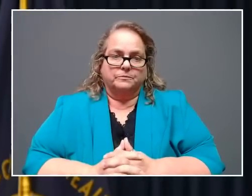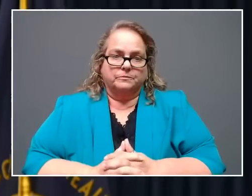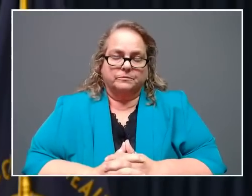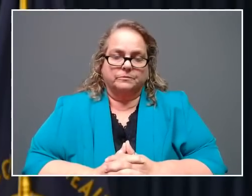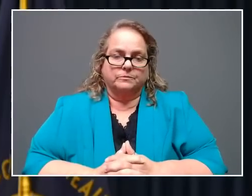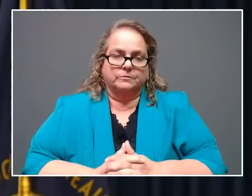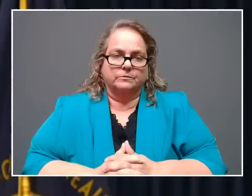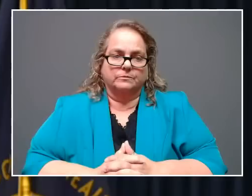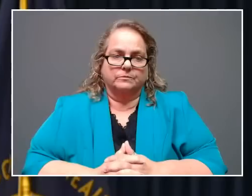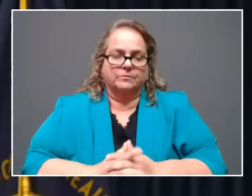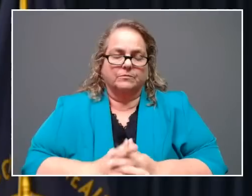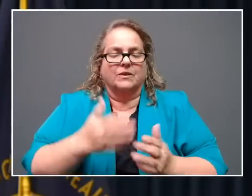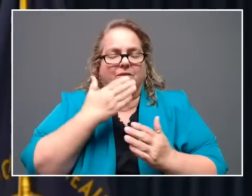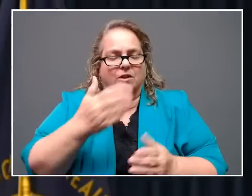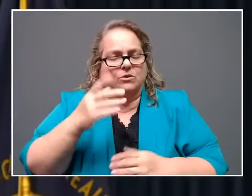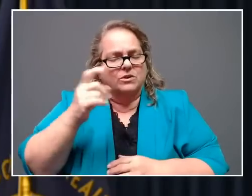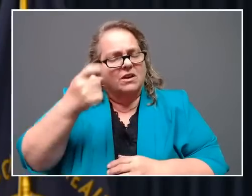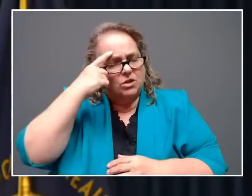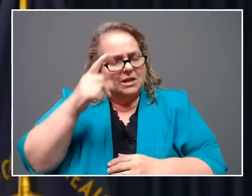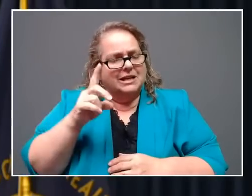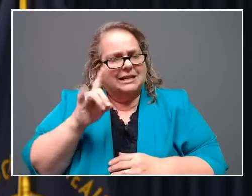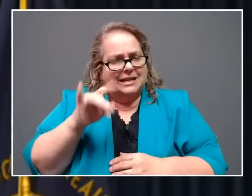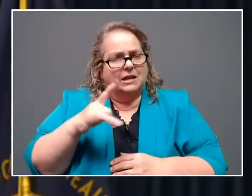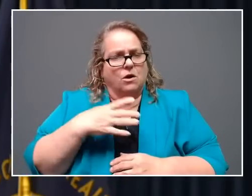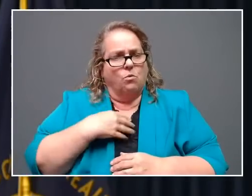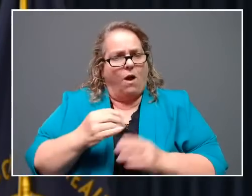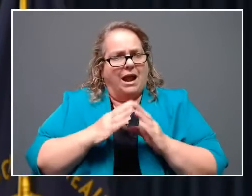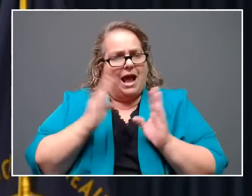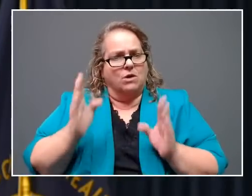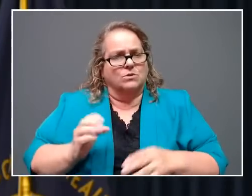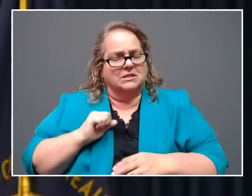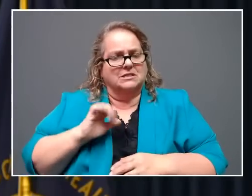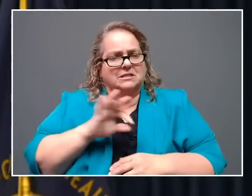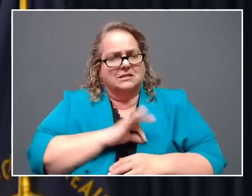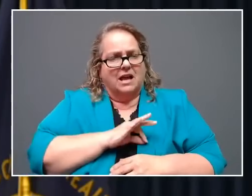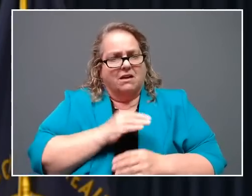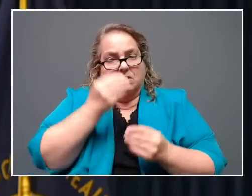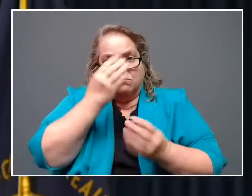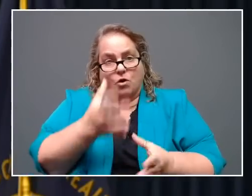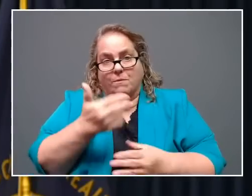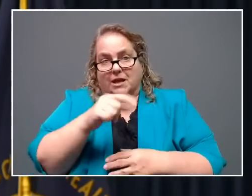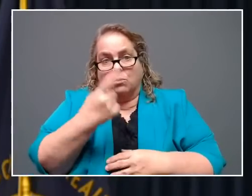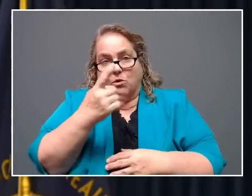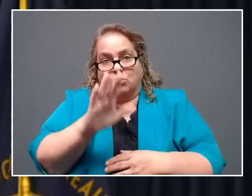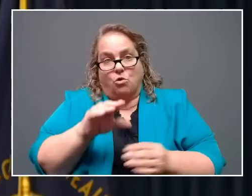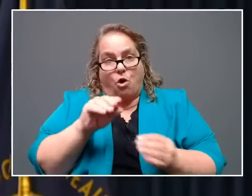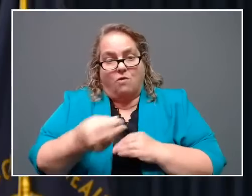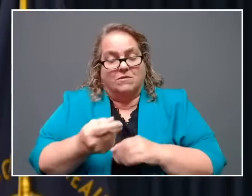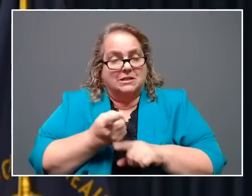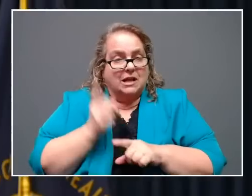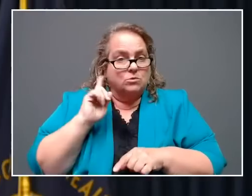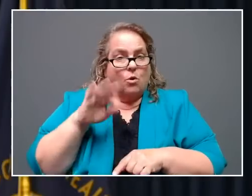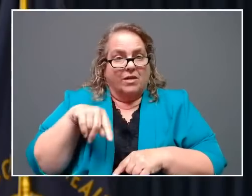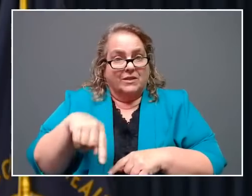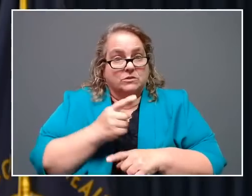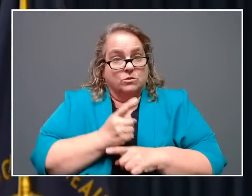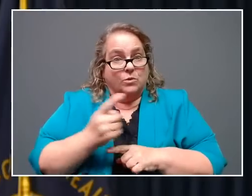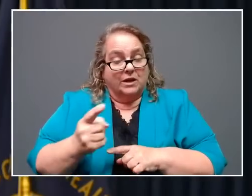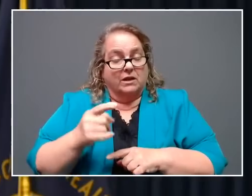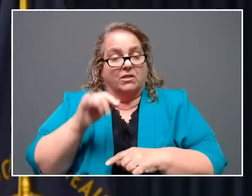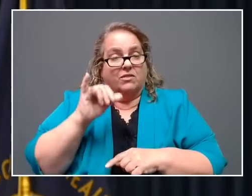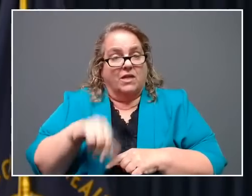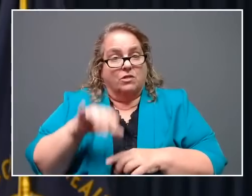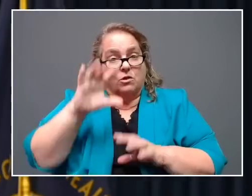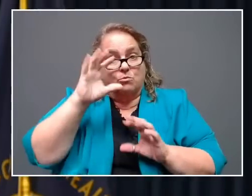Thanks, Governor. Did White House staff inform anyone from your office, either last week or this week, that the president